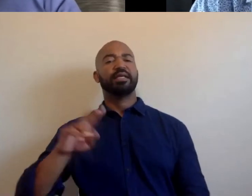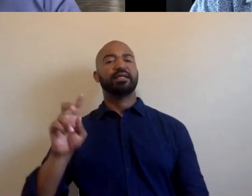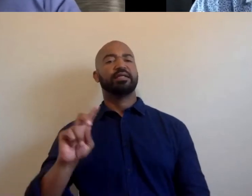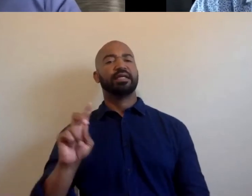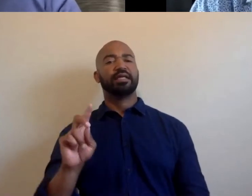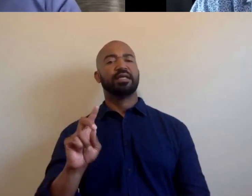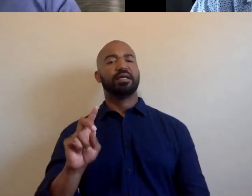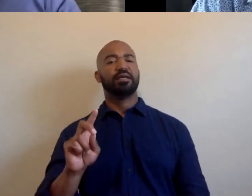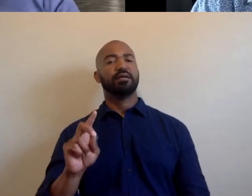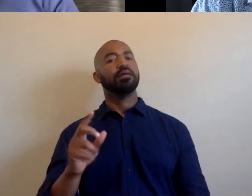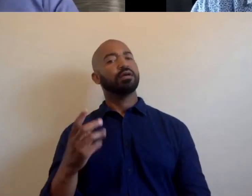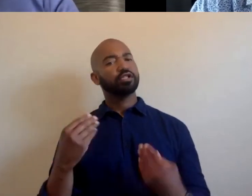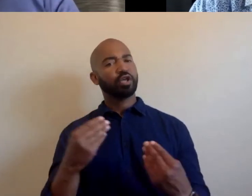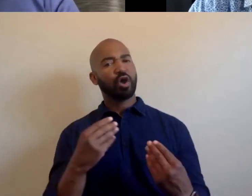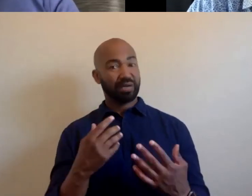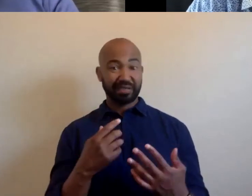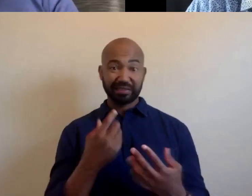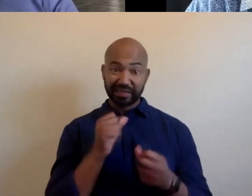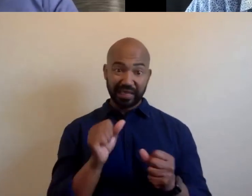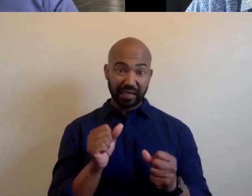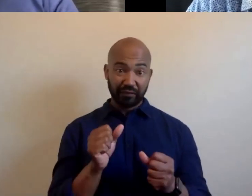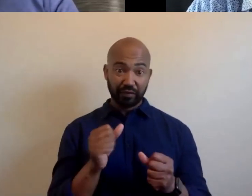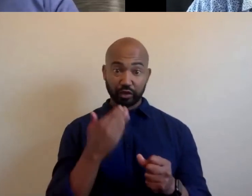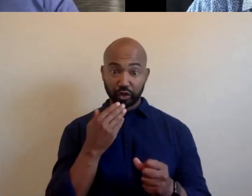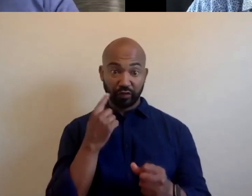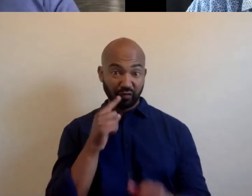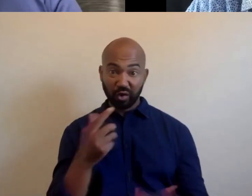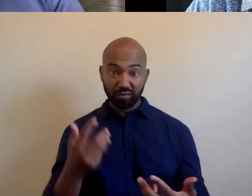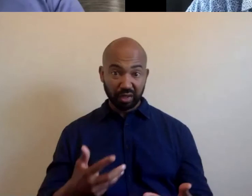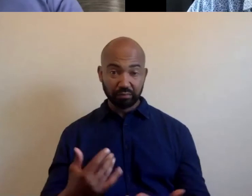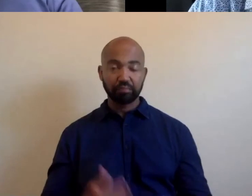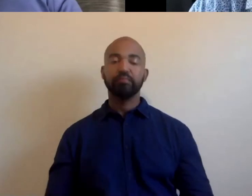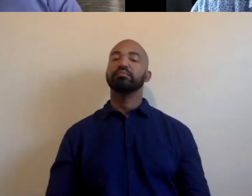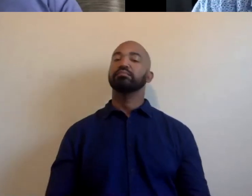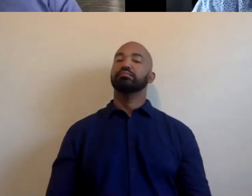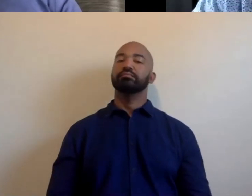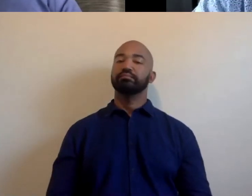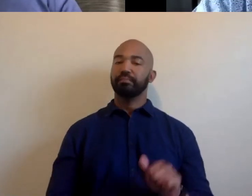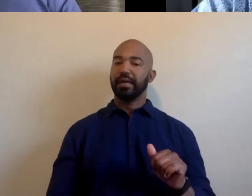Is it safe? What's it actually good for? That's such a great question.